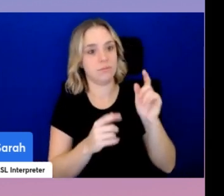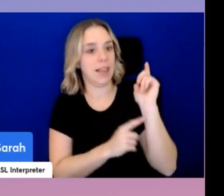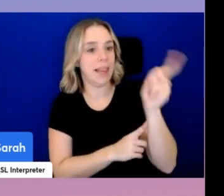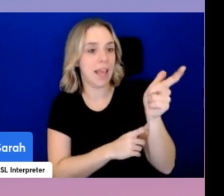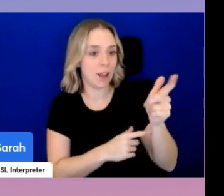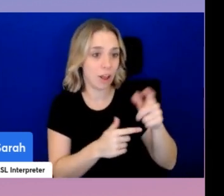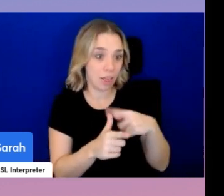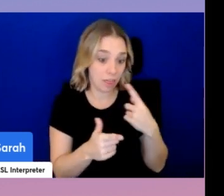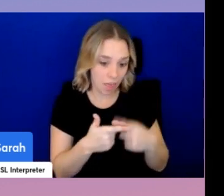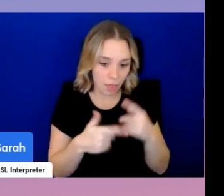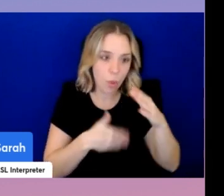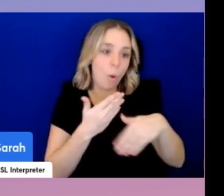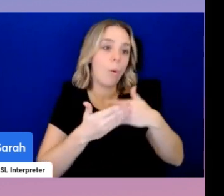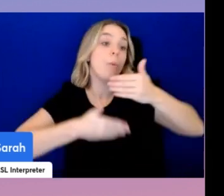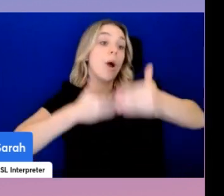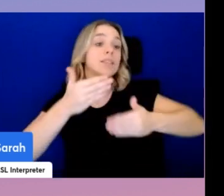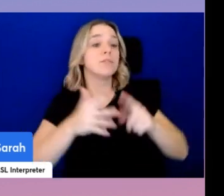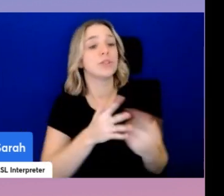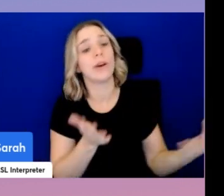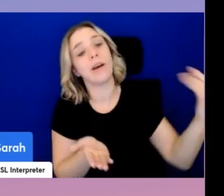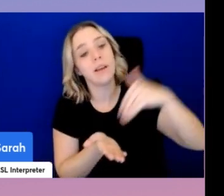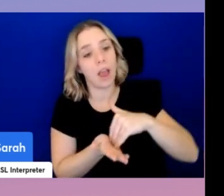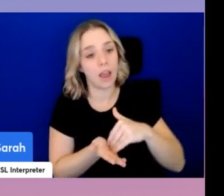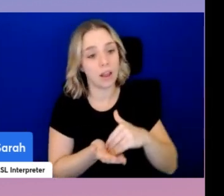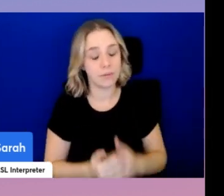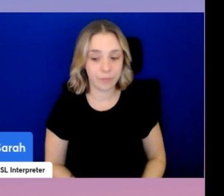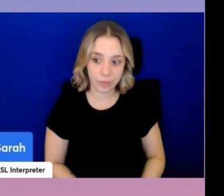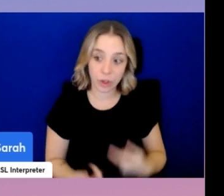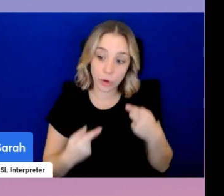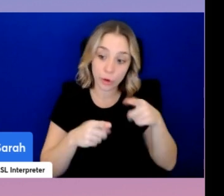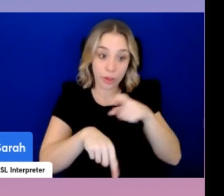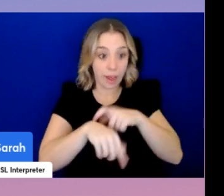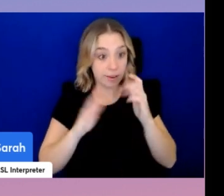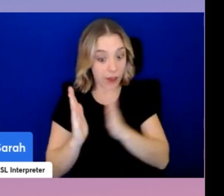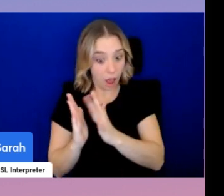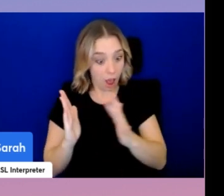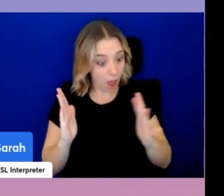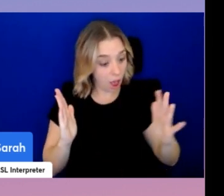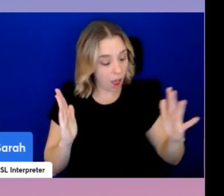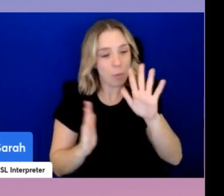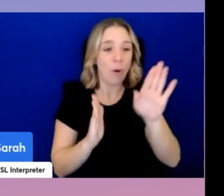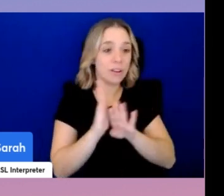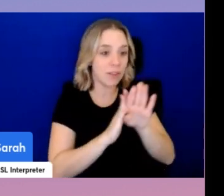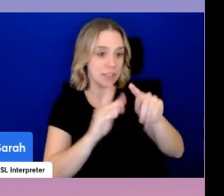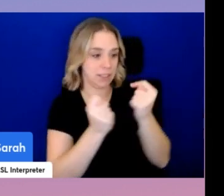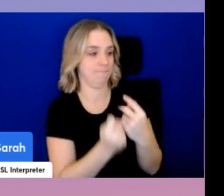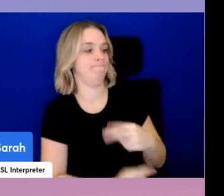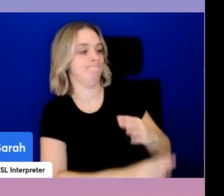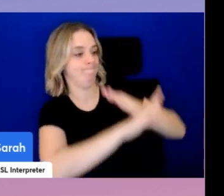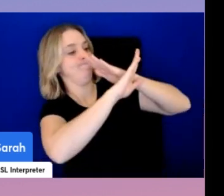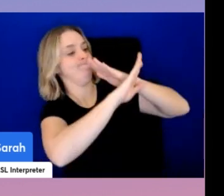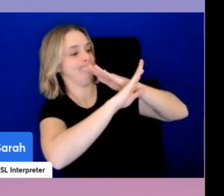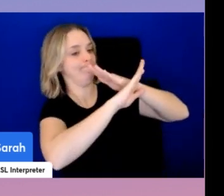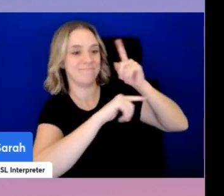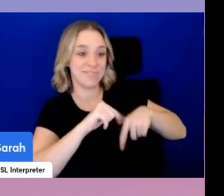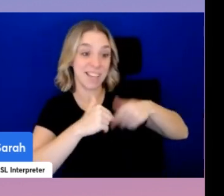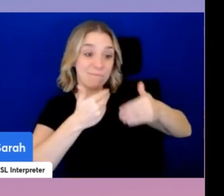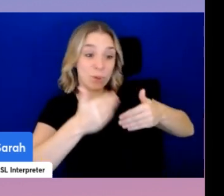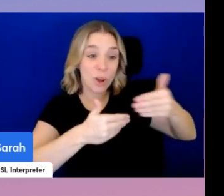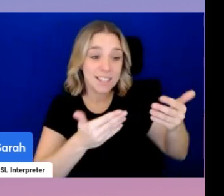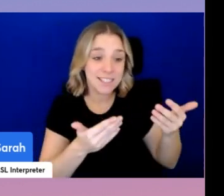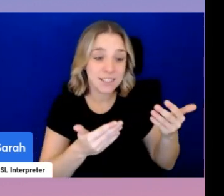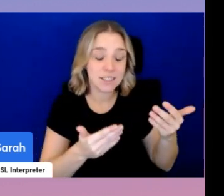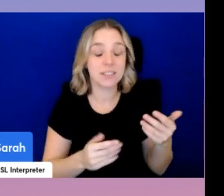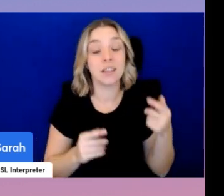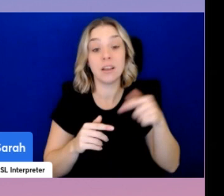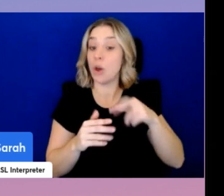again. During all of this time, your entire development team are blocked and unable to progress. As a result, a backdoor is